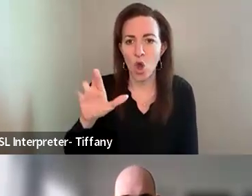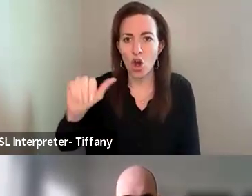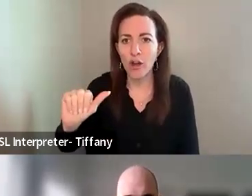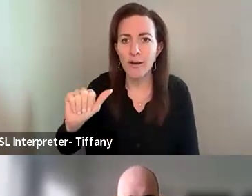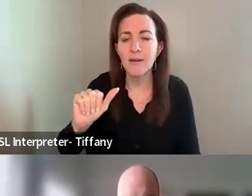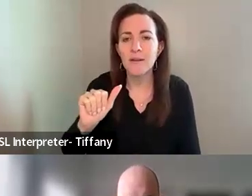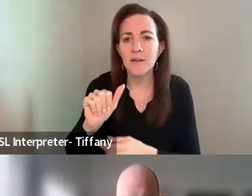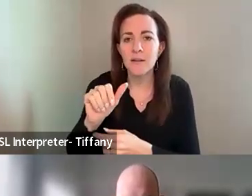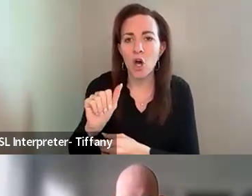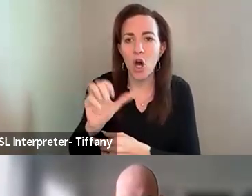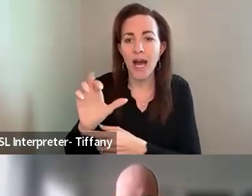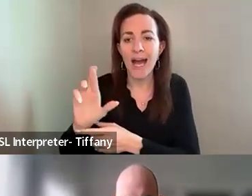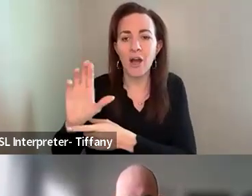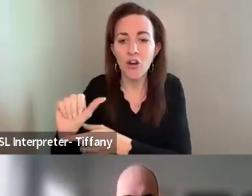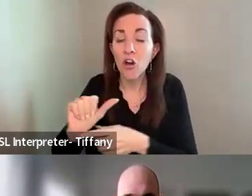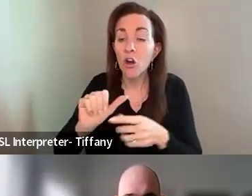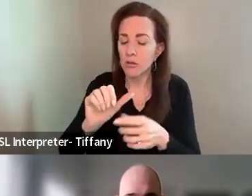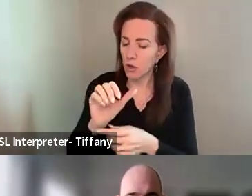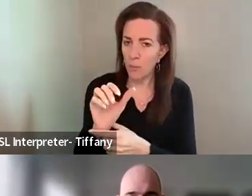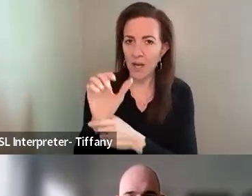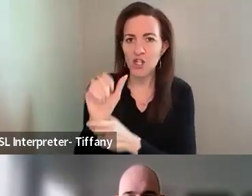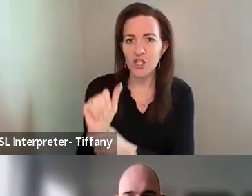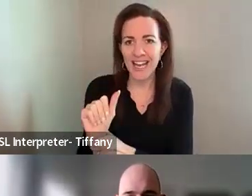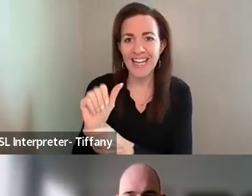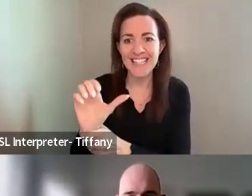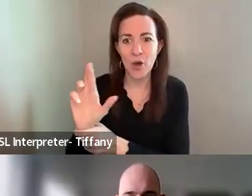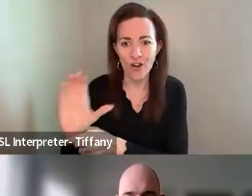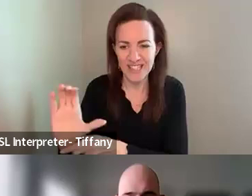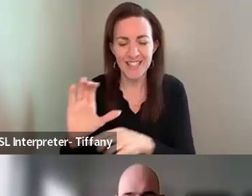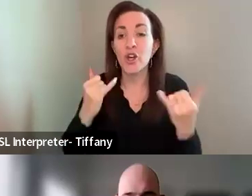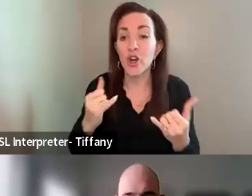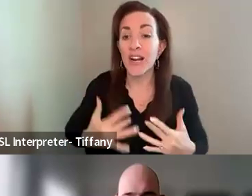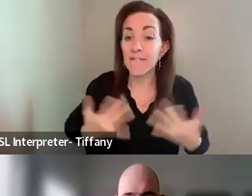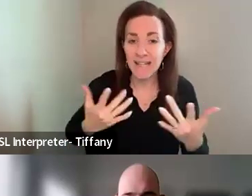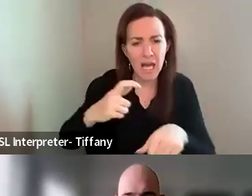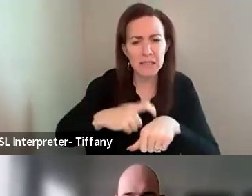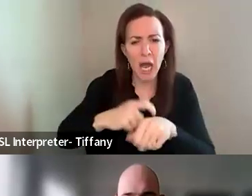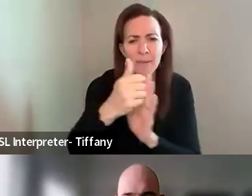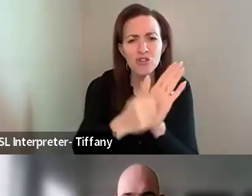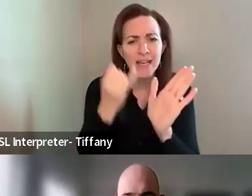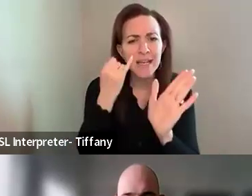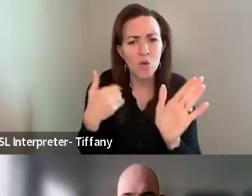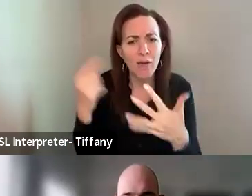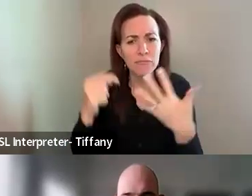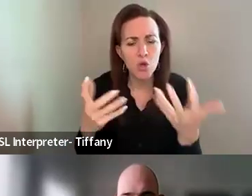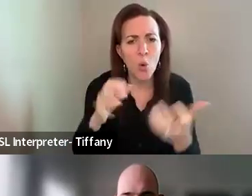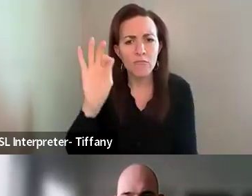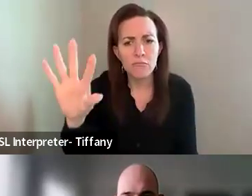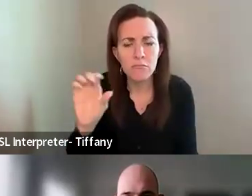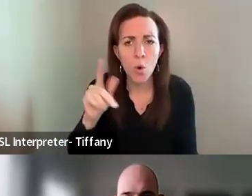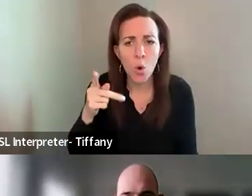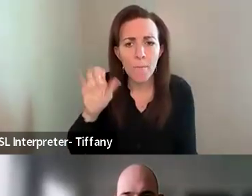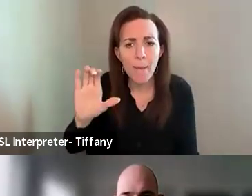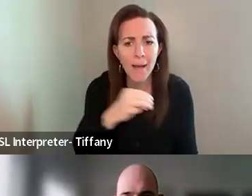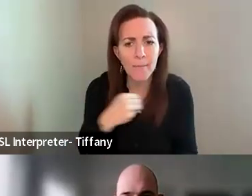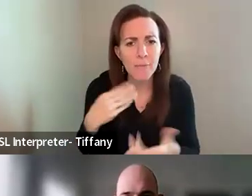events that are happening. And then if anybody here too, I do think there'll be time within the agenda if you guys have items that you want to bring up or if there's any PAC members that